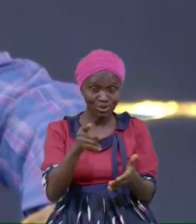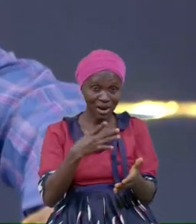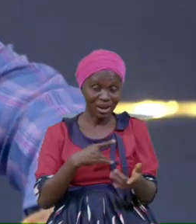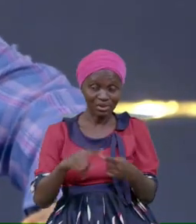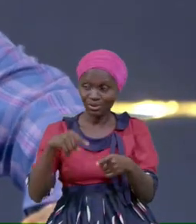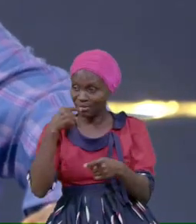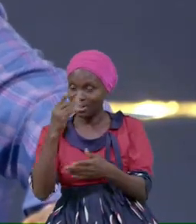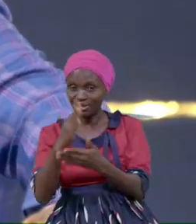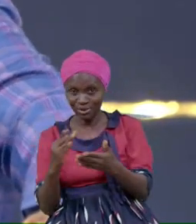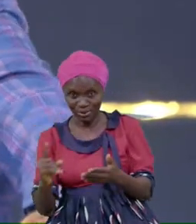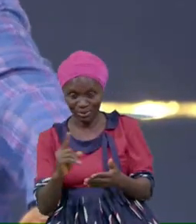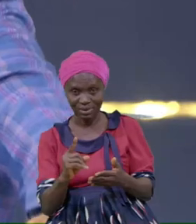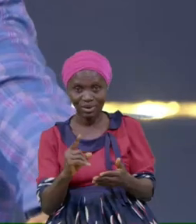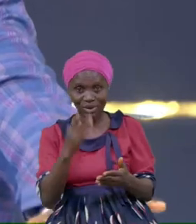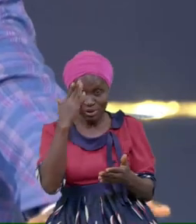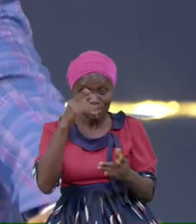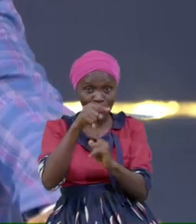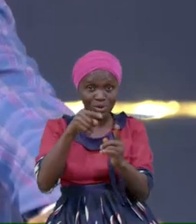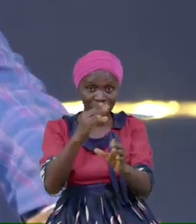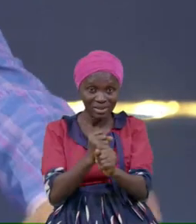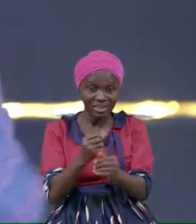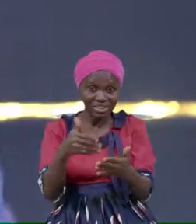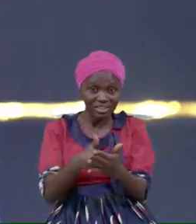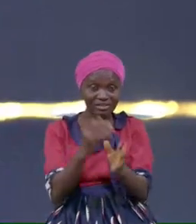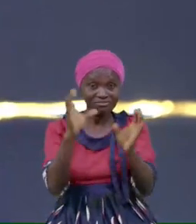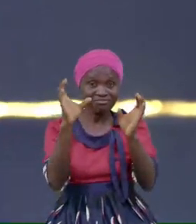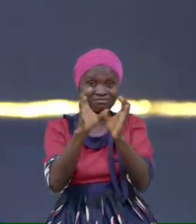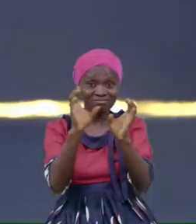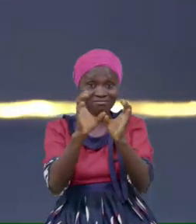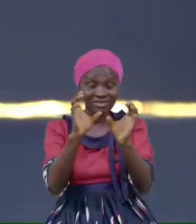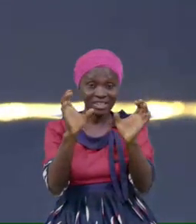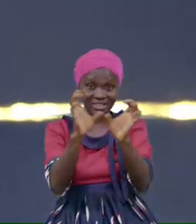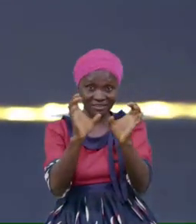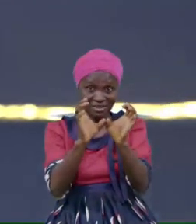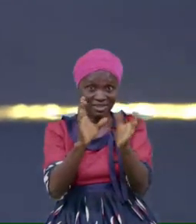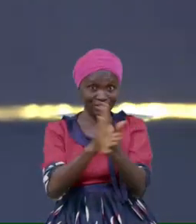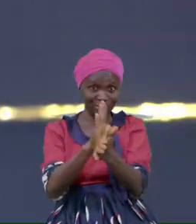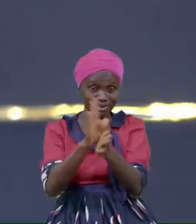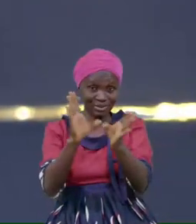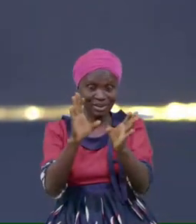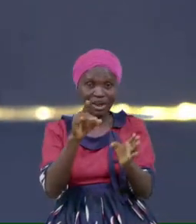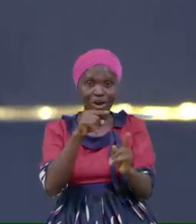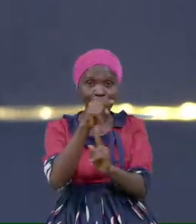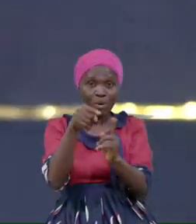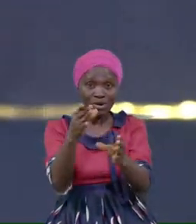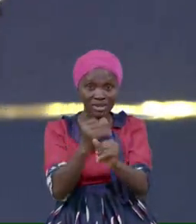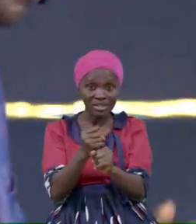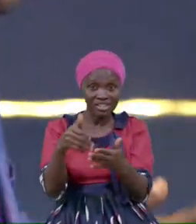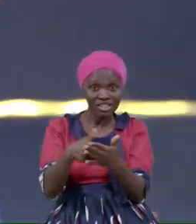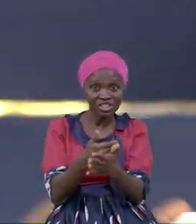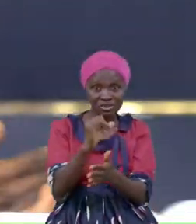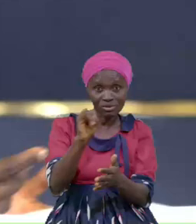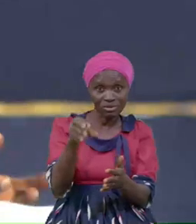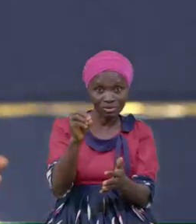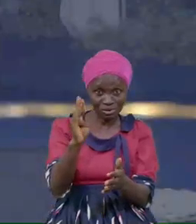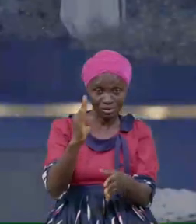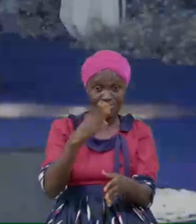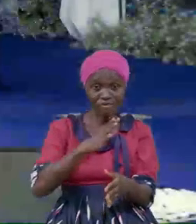a certificate, you want to tell somebody. When you got a new job, you want to tell somebody.